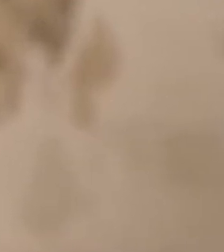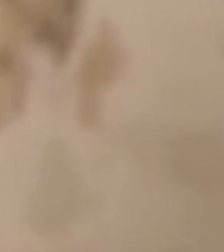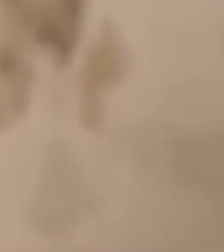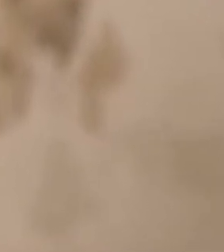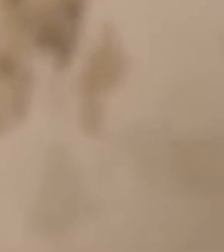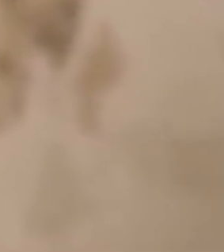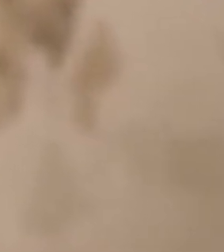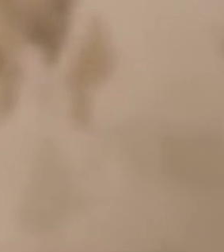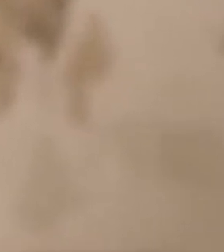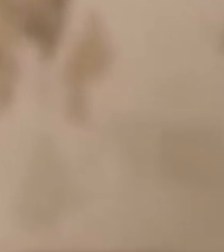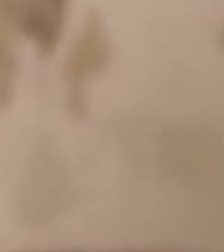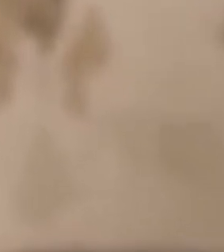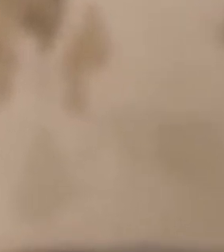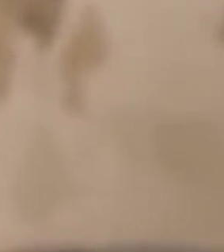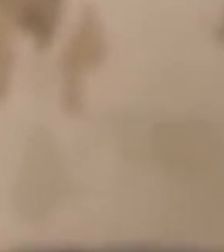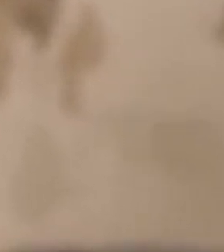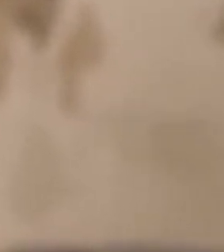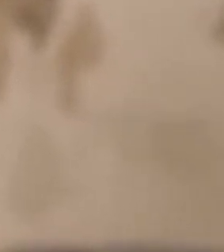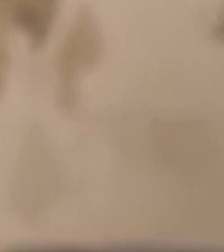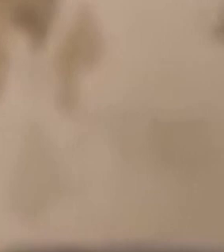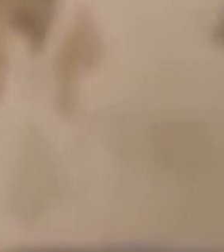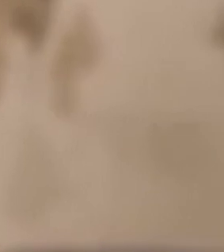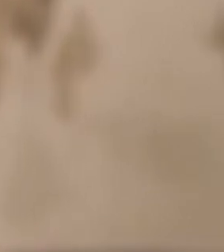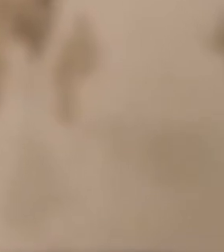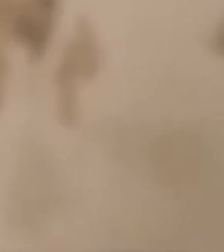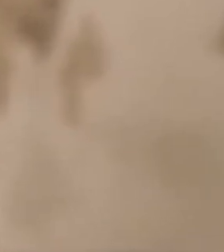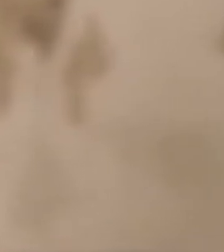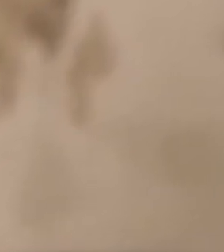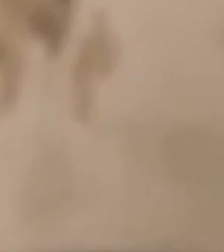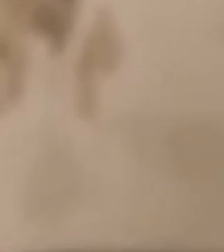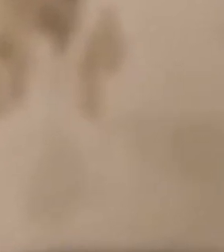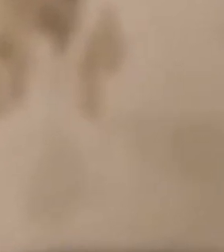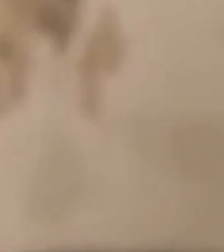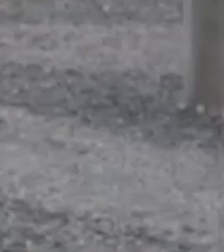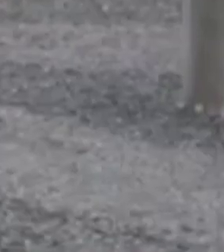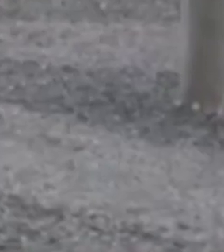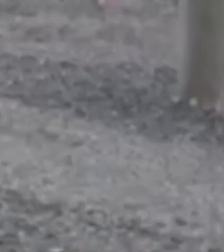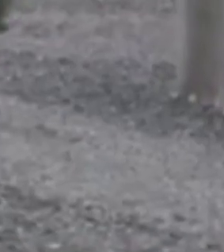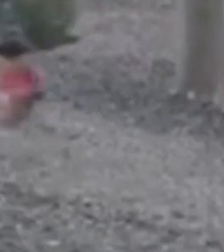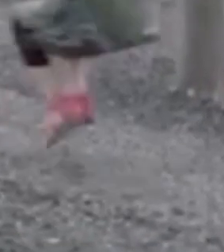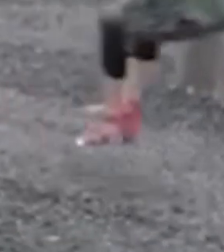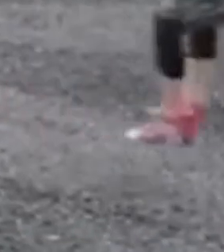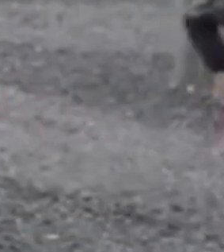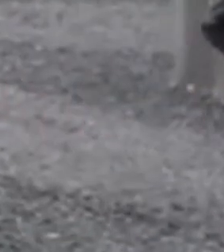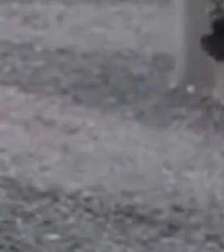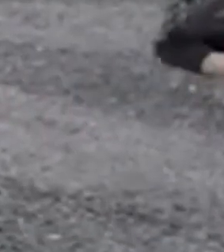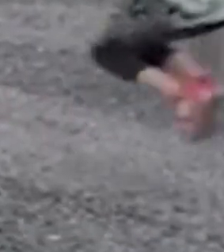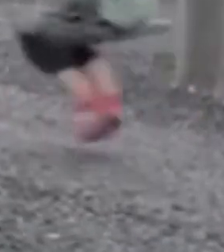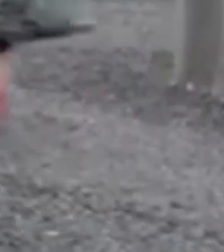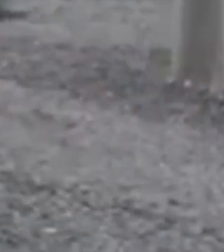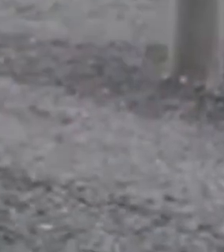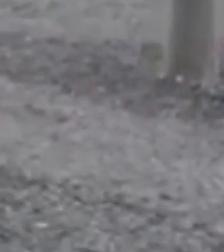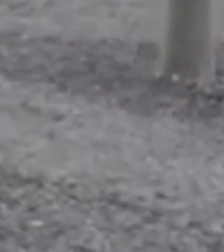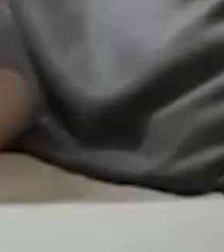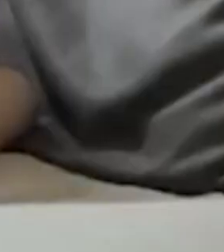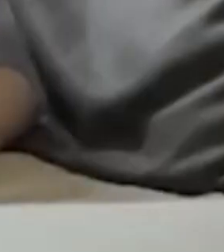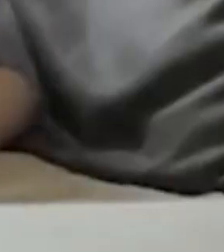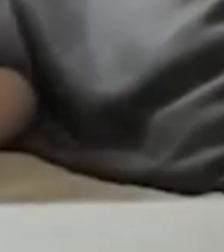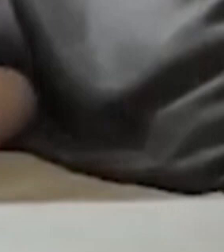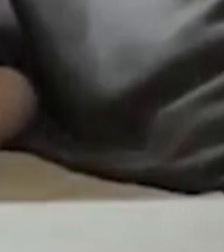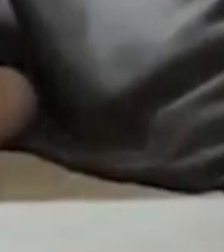vai chutando. Vai, meu, esse espaço aqui tá ficando pequeno, cara. Those babies in the first 5 years